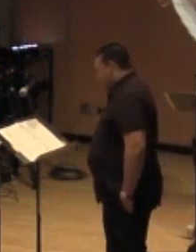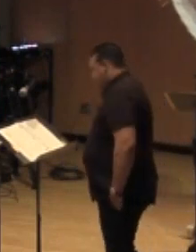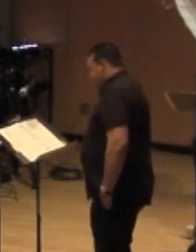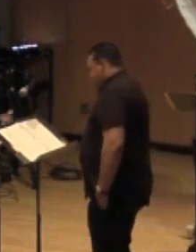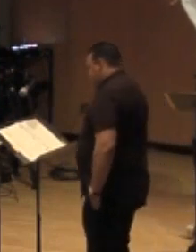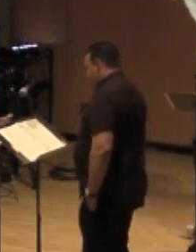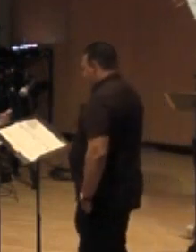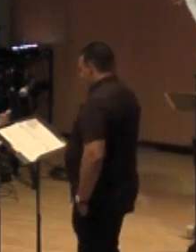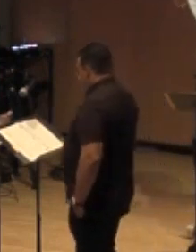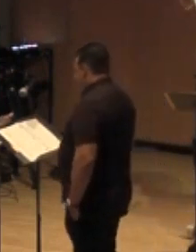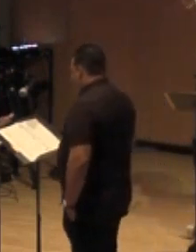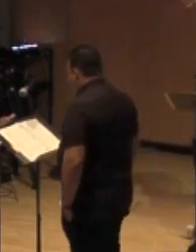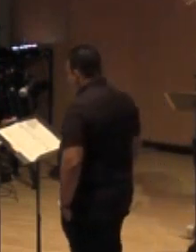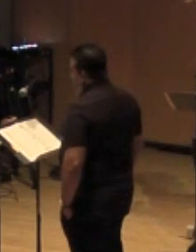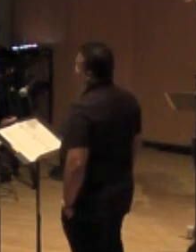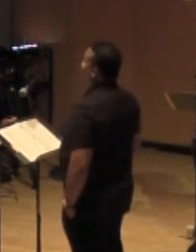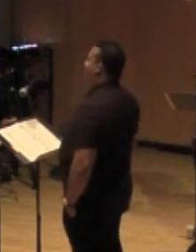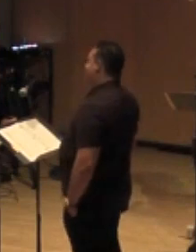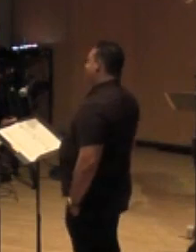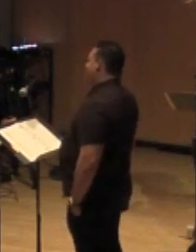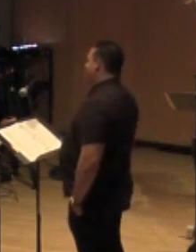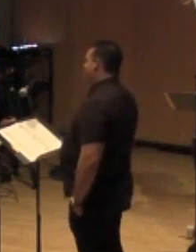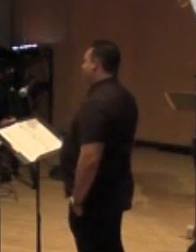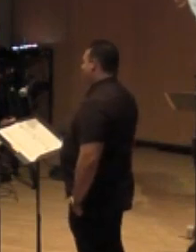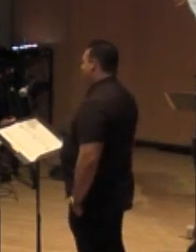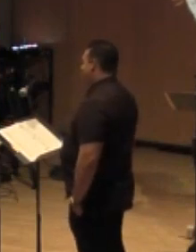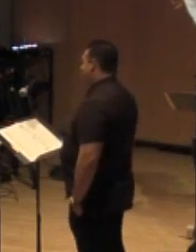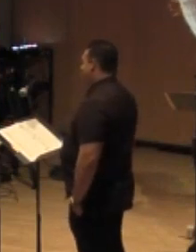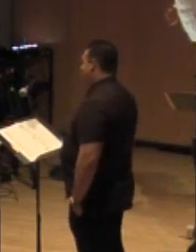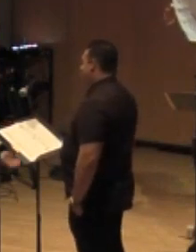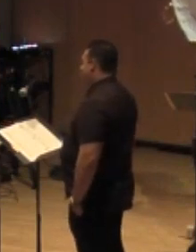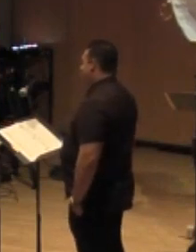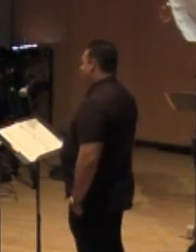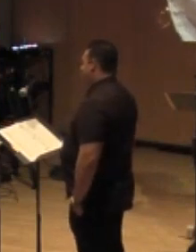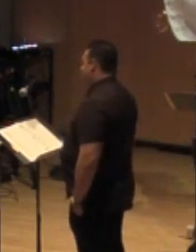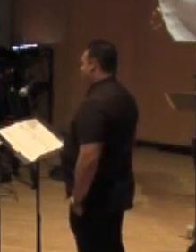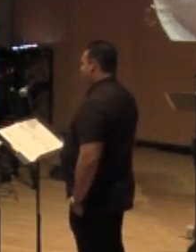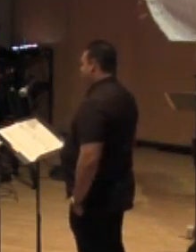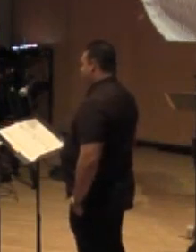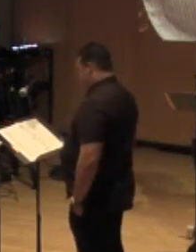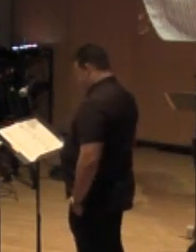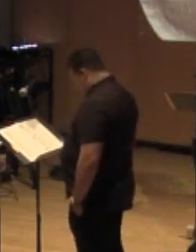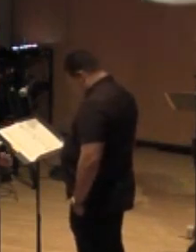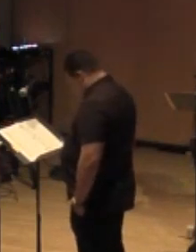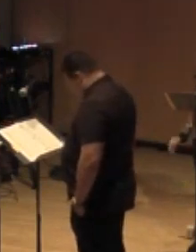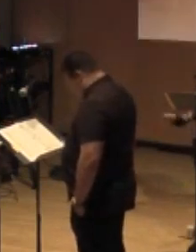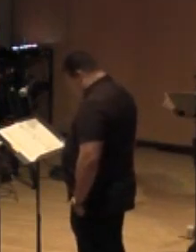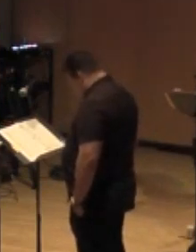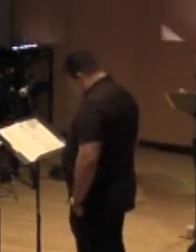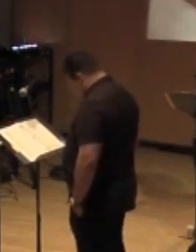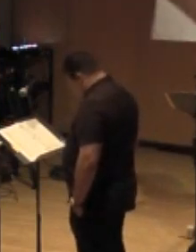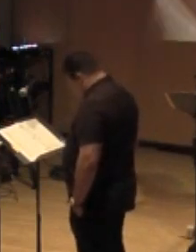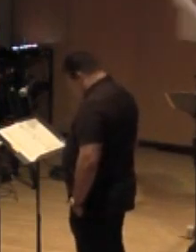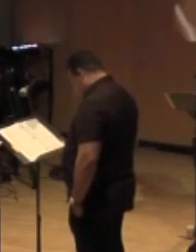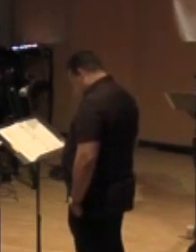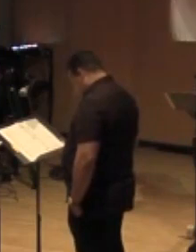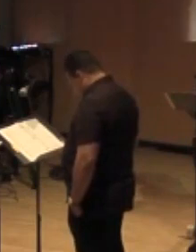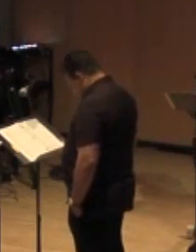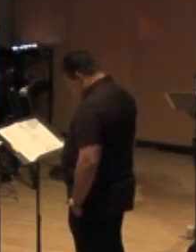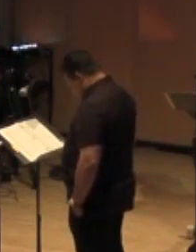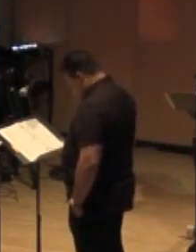known her longer than you've known me this that matter no I guess what do I